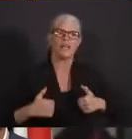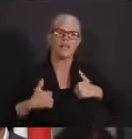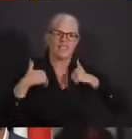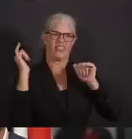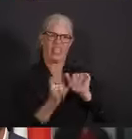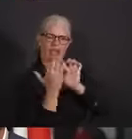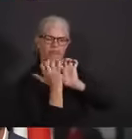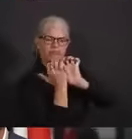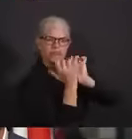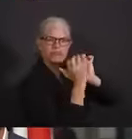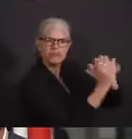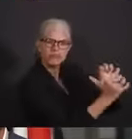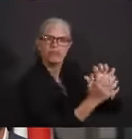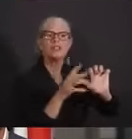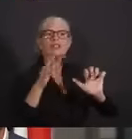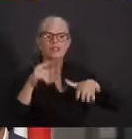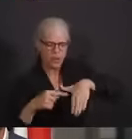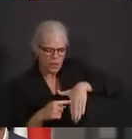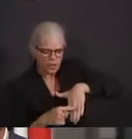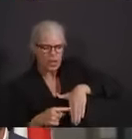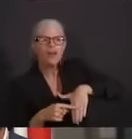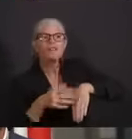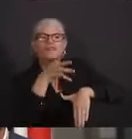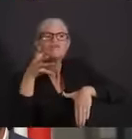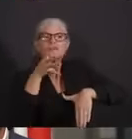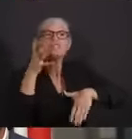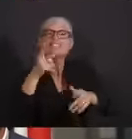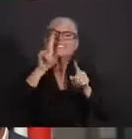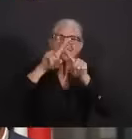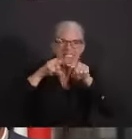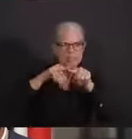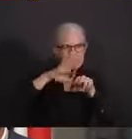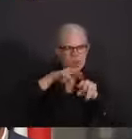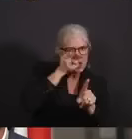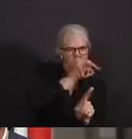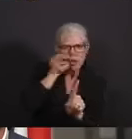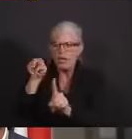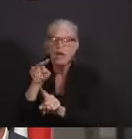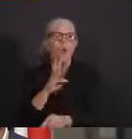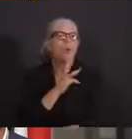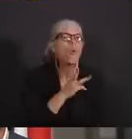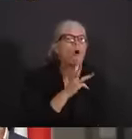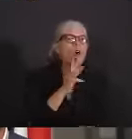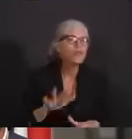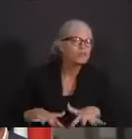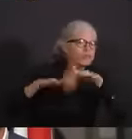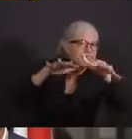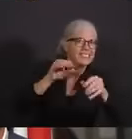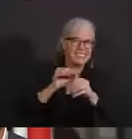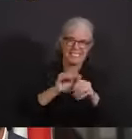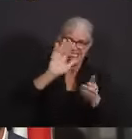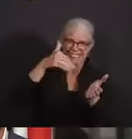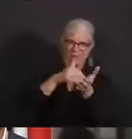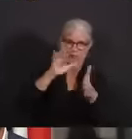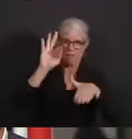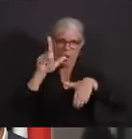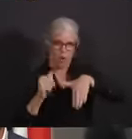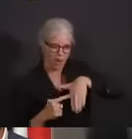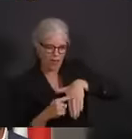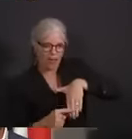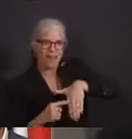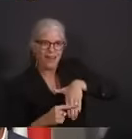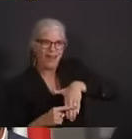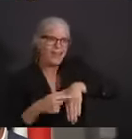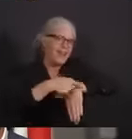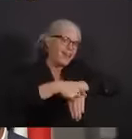lot of precipitation. I think you're going to see inland flooding in central Florida, north central Florida. I think you're going to